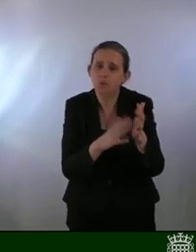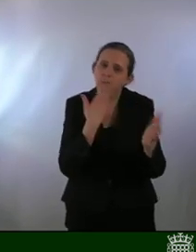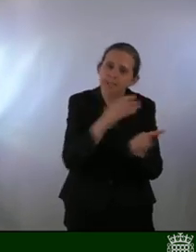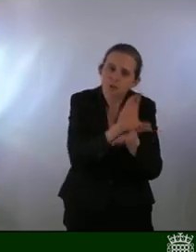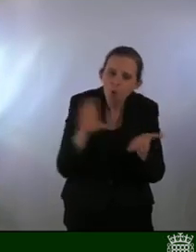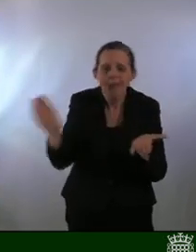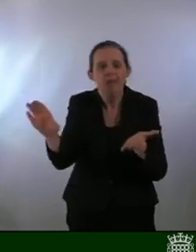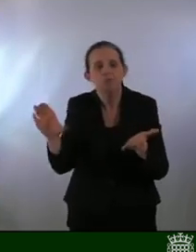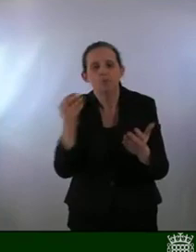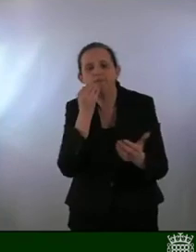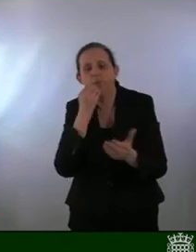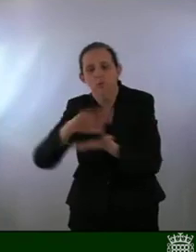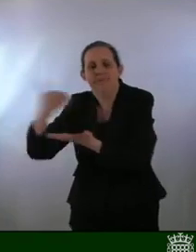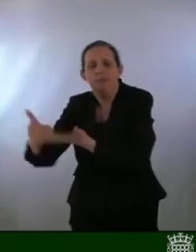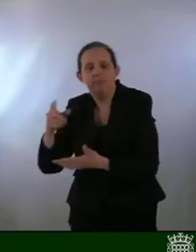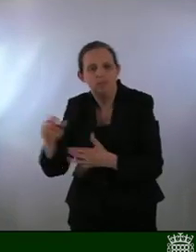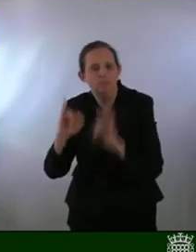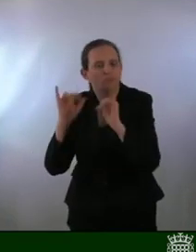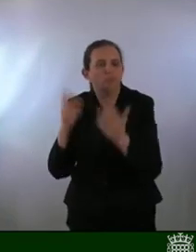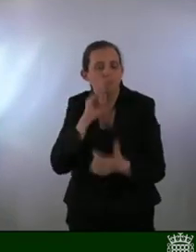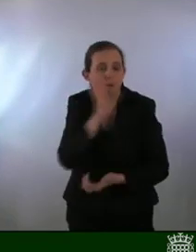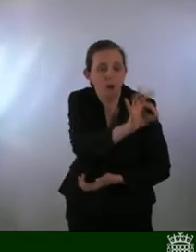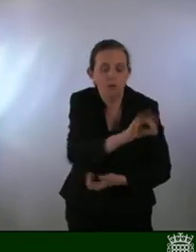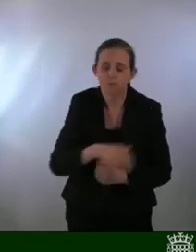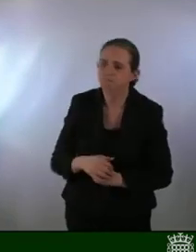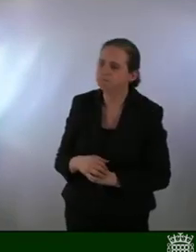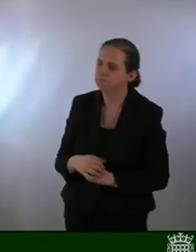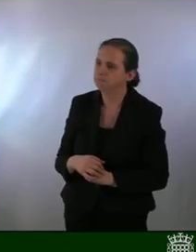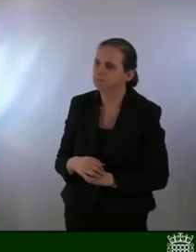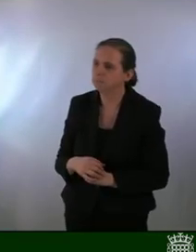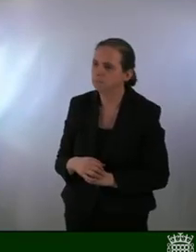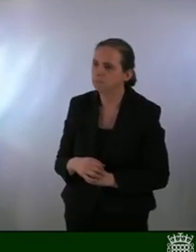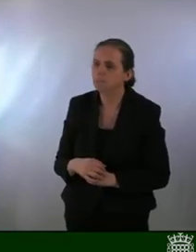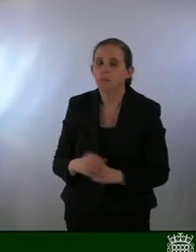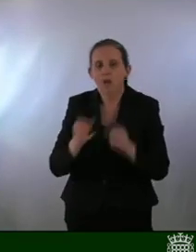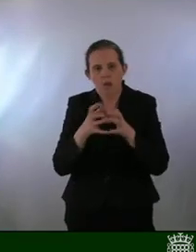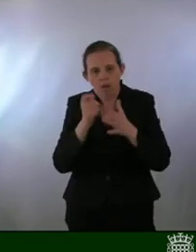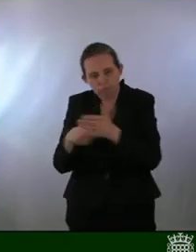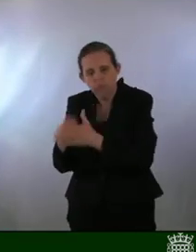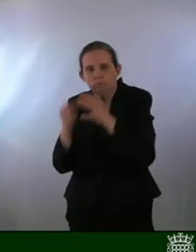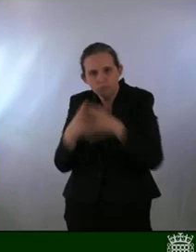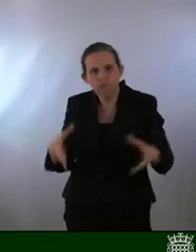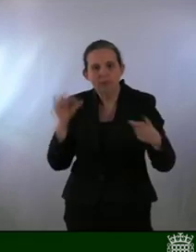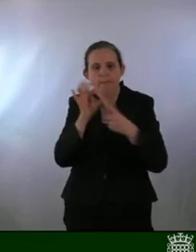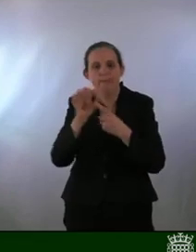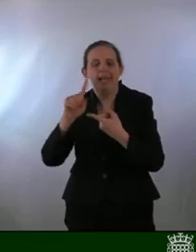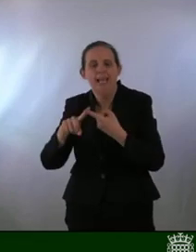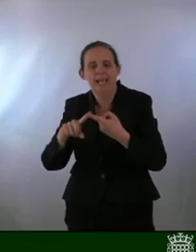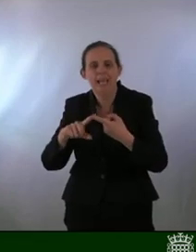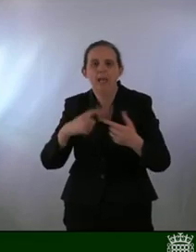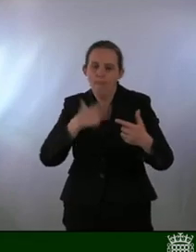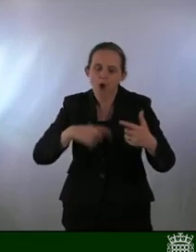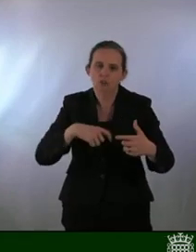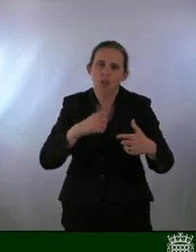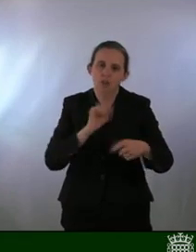in this crisis? Well, as we expand the amount of protective equipment, I think that we should look to and work with food banks who